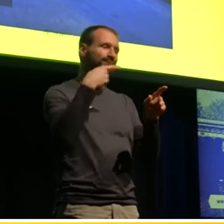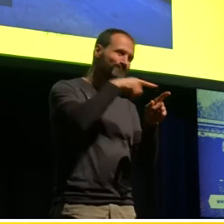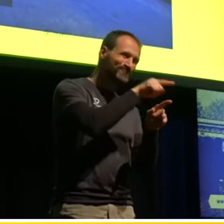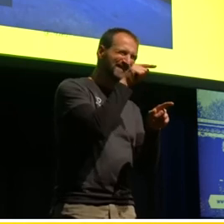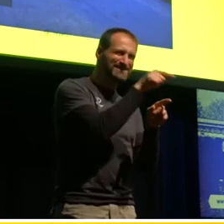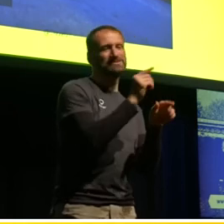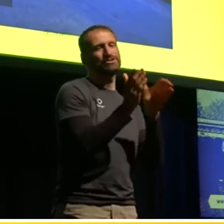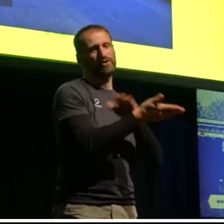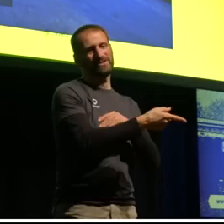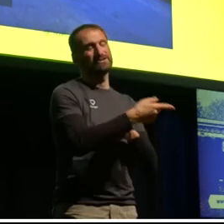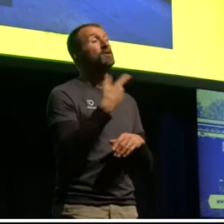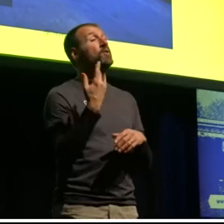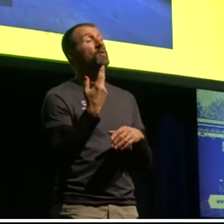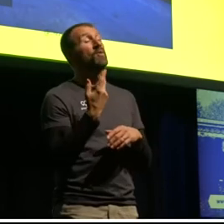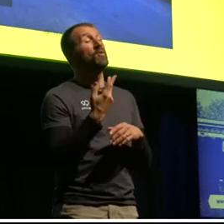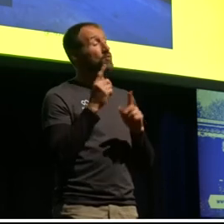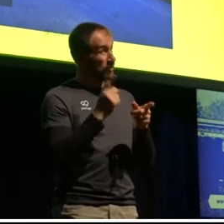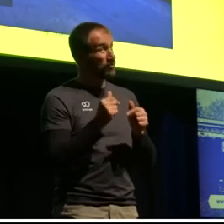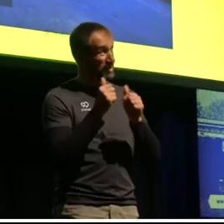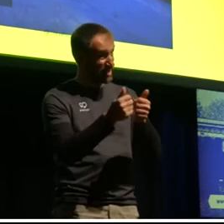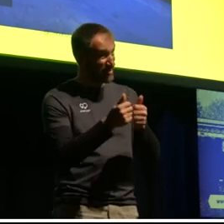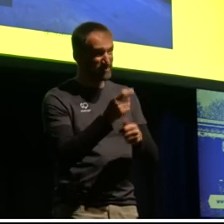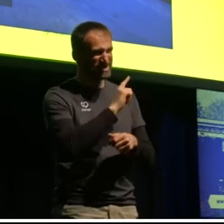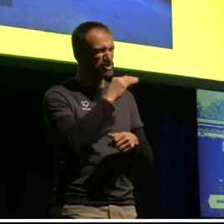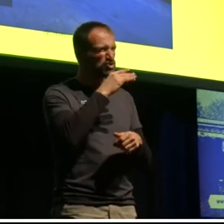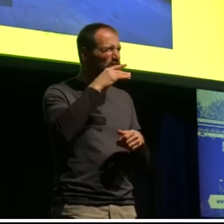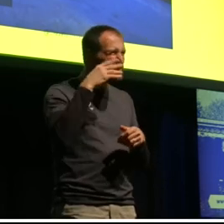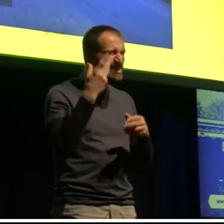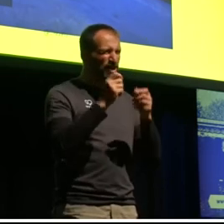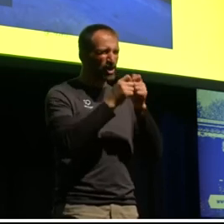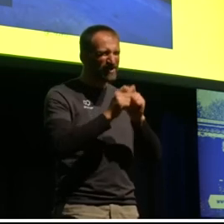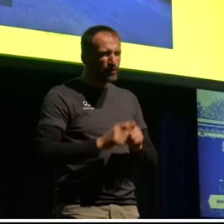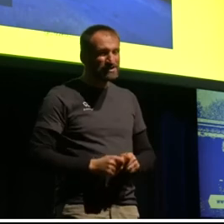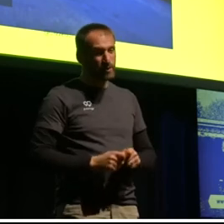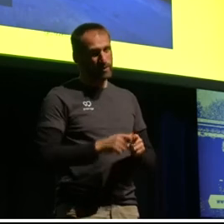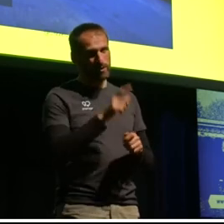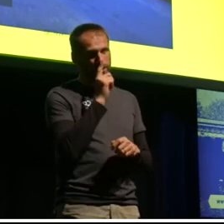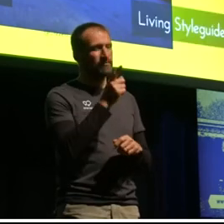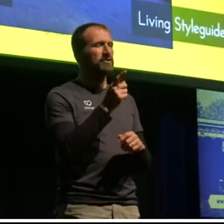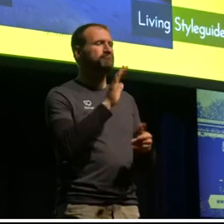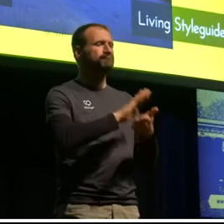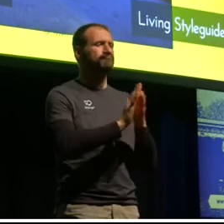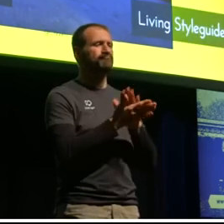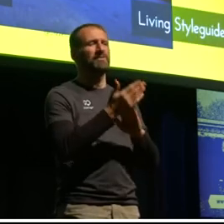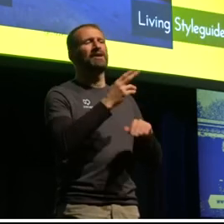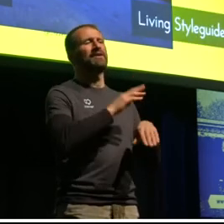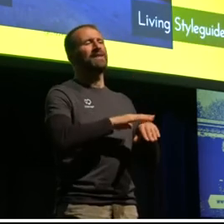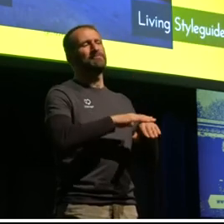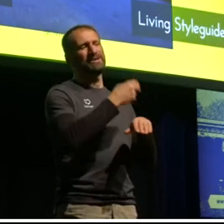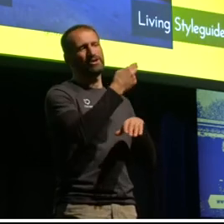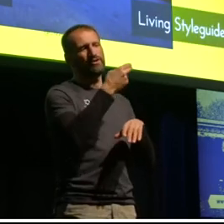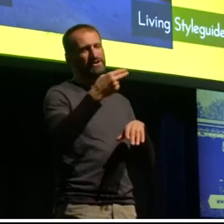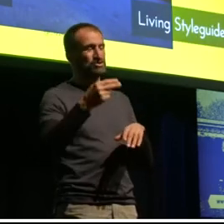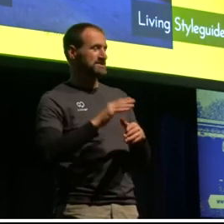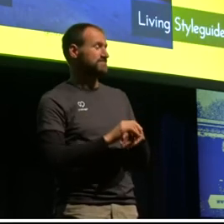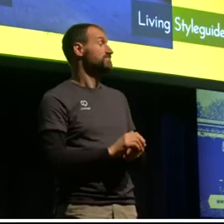helps you to have not so much configuration if you stick to a bit of convention there. And what also